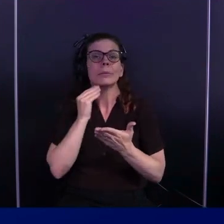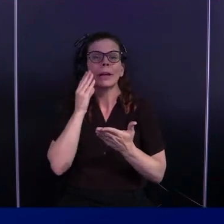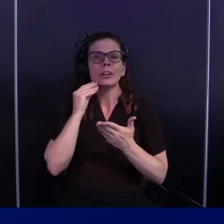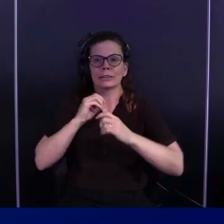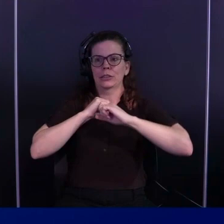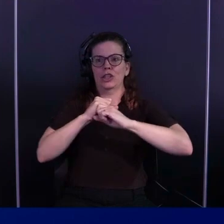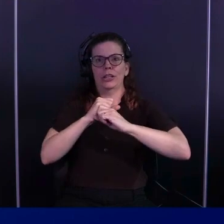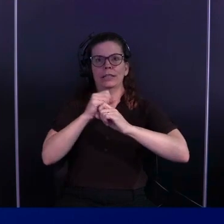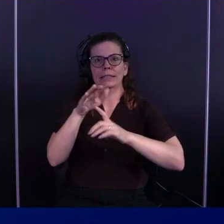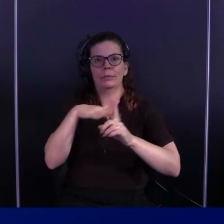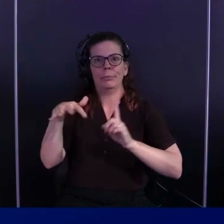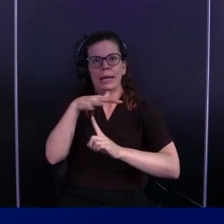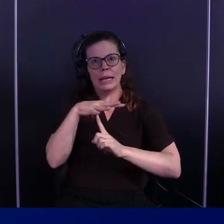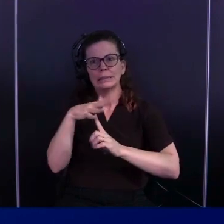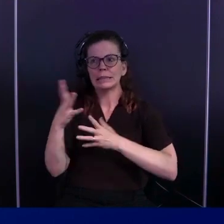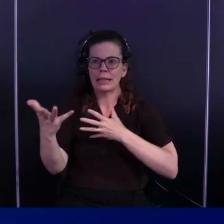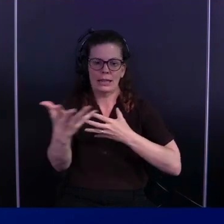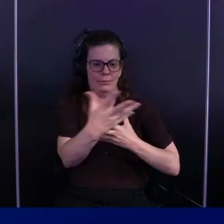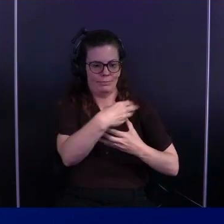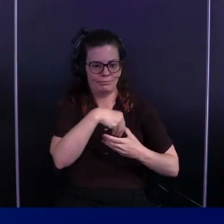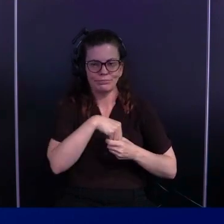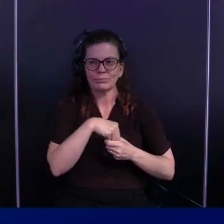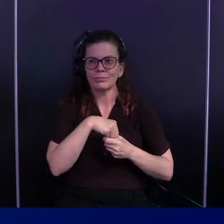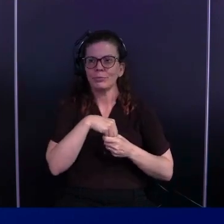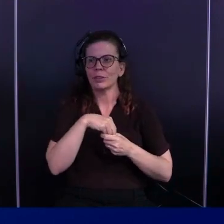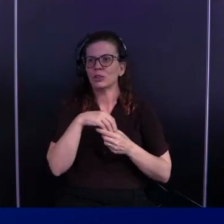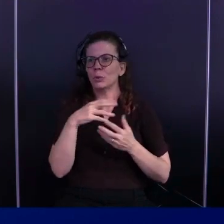security space and wrapped it into a very